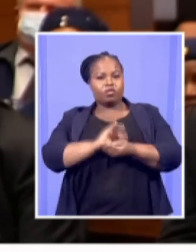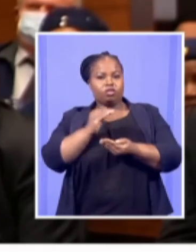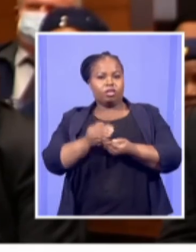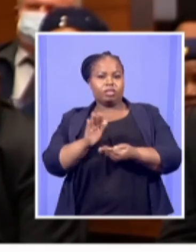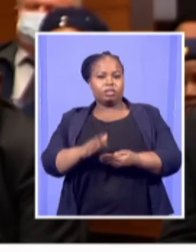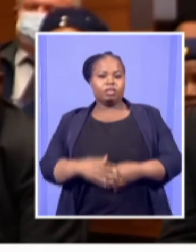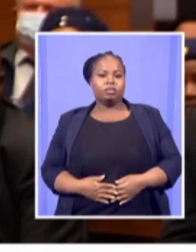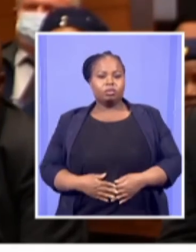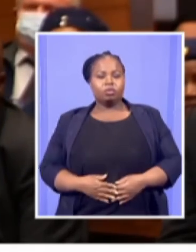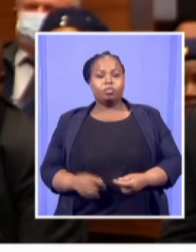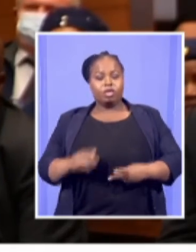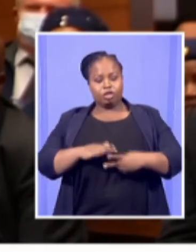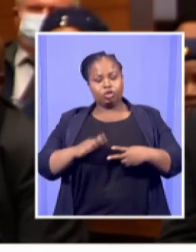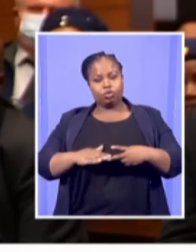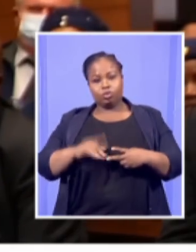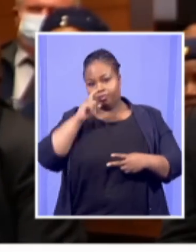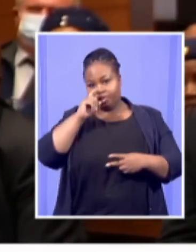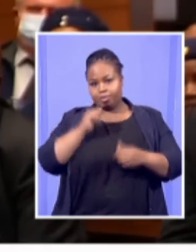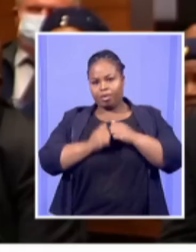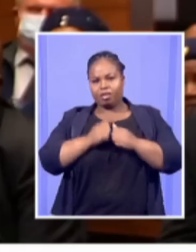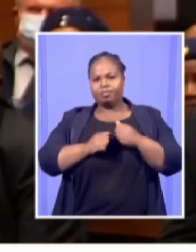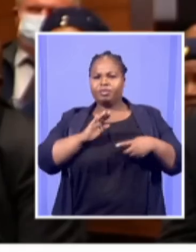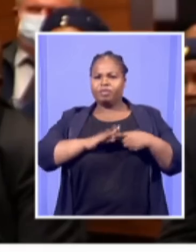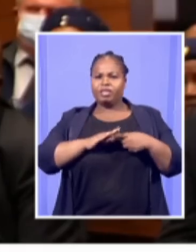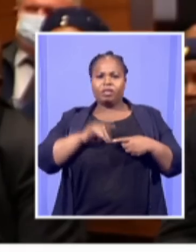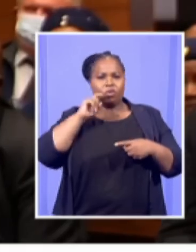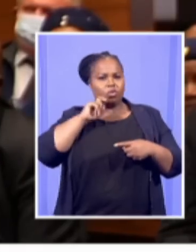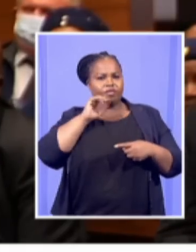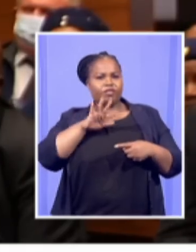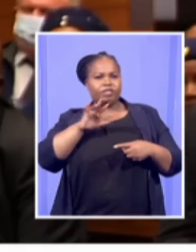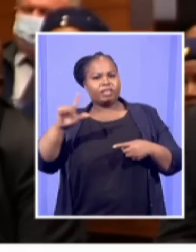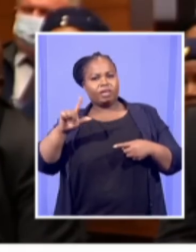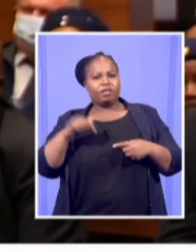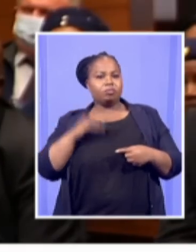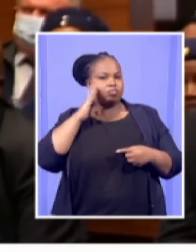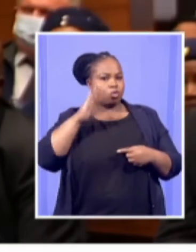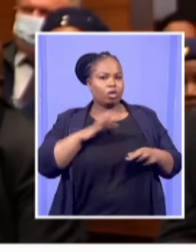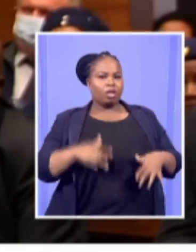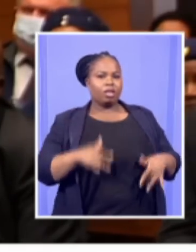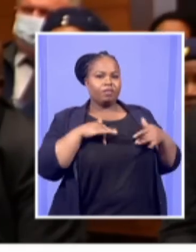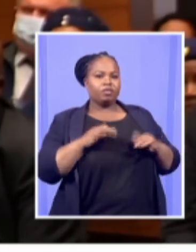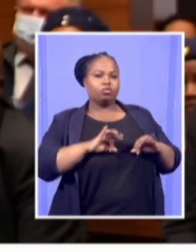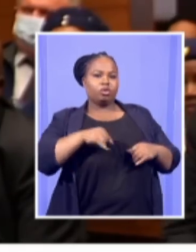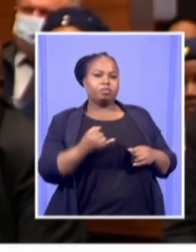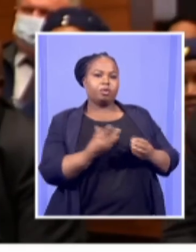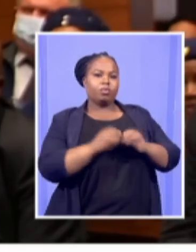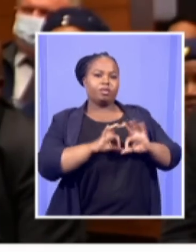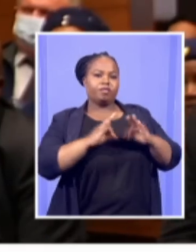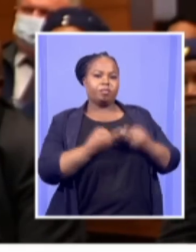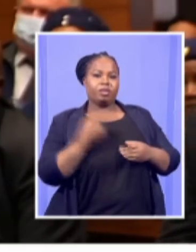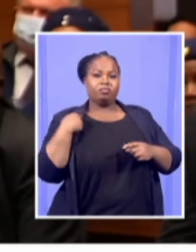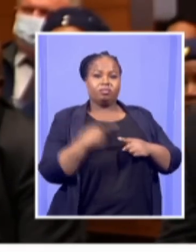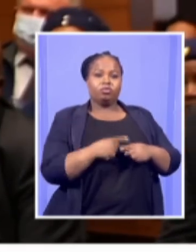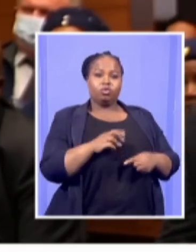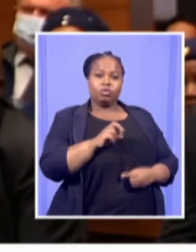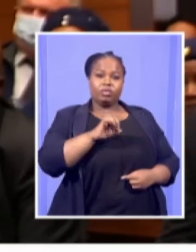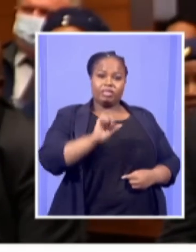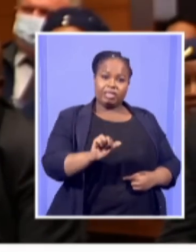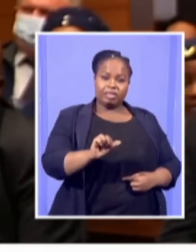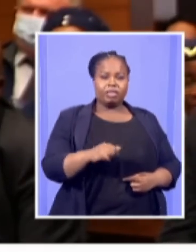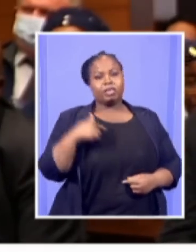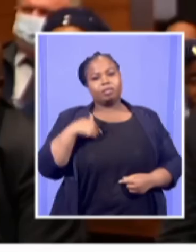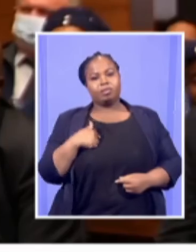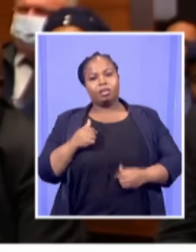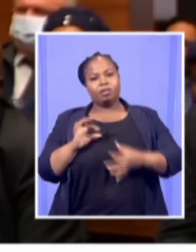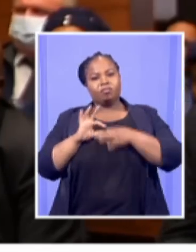I have two siblings. My older brother is 57 years old and has been resident in Johannesburg with his family since 2006. I share a